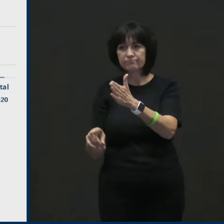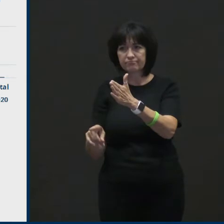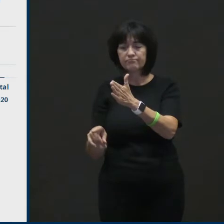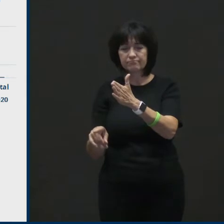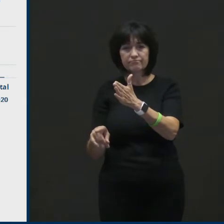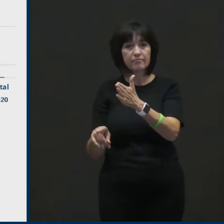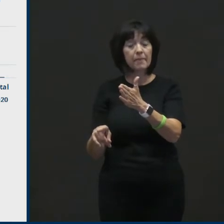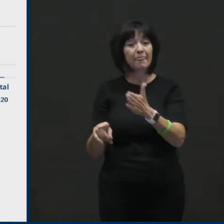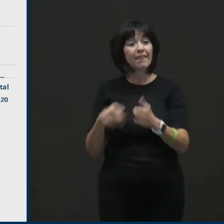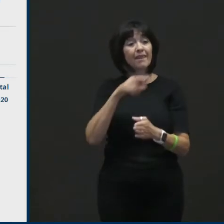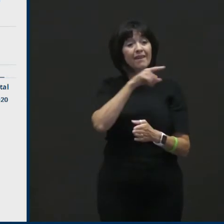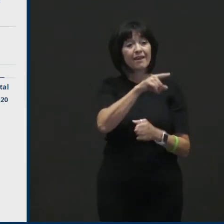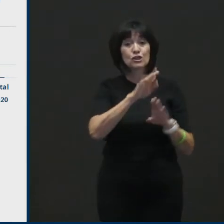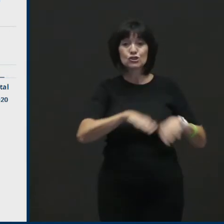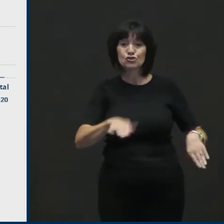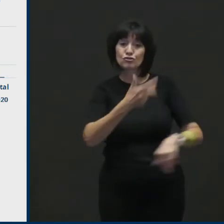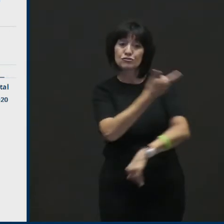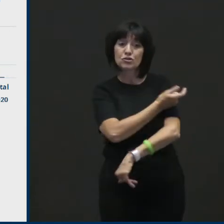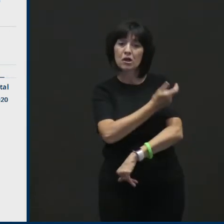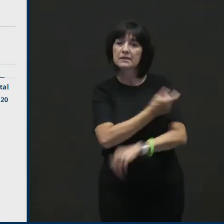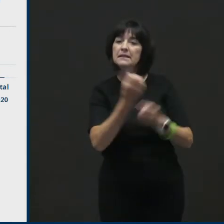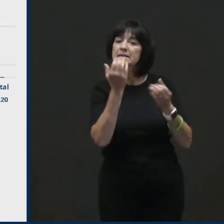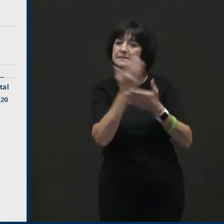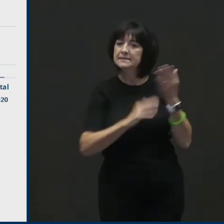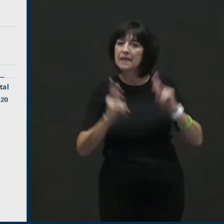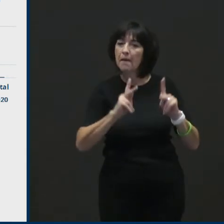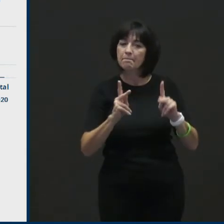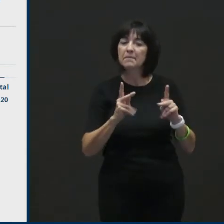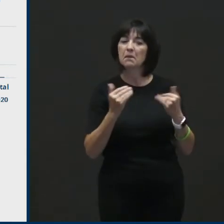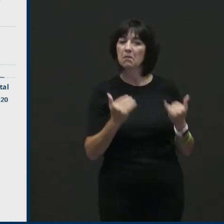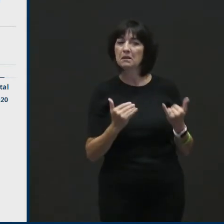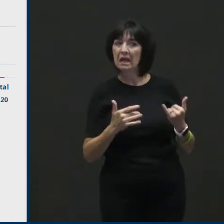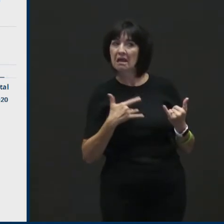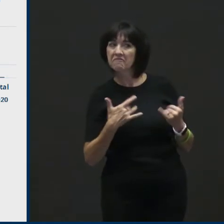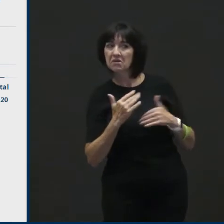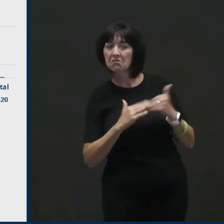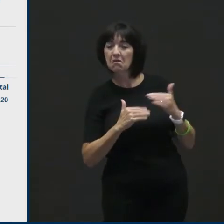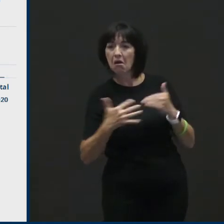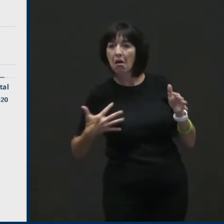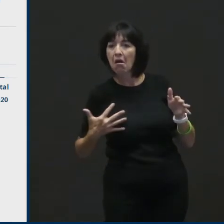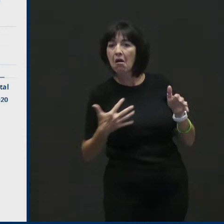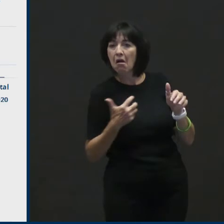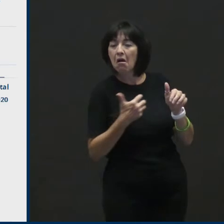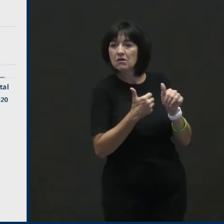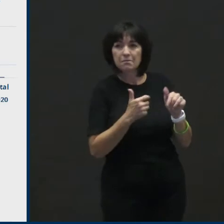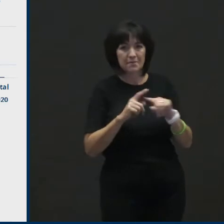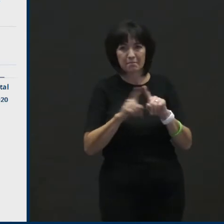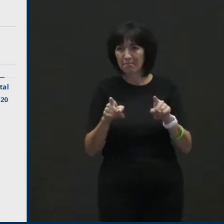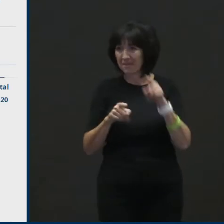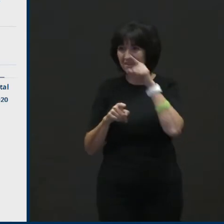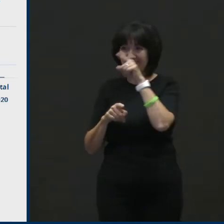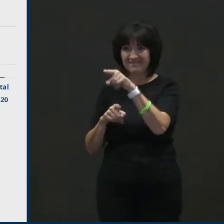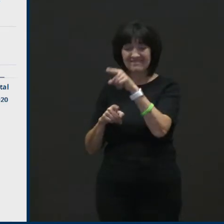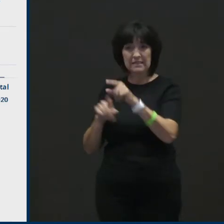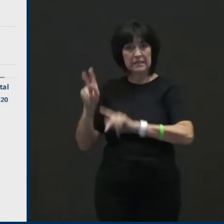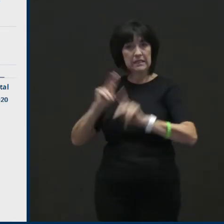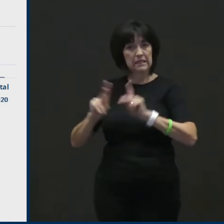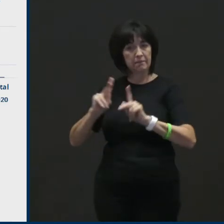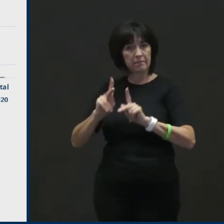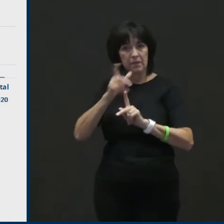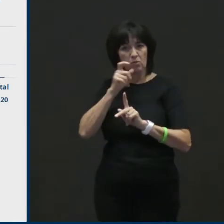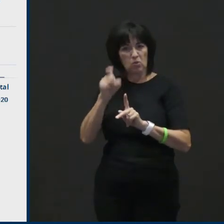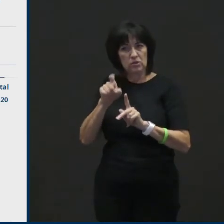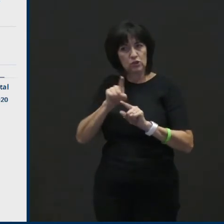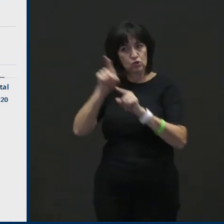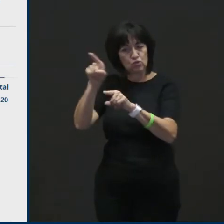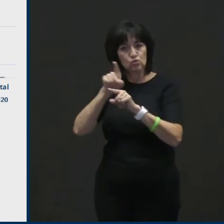And that does not mean that cancer is taking a break. The cancer is still out there, but if it is not detected in